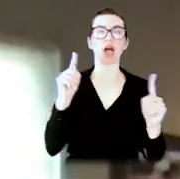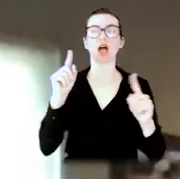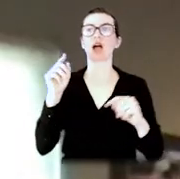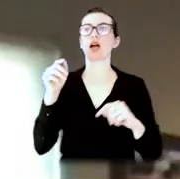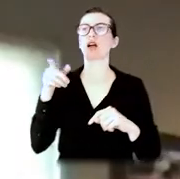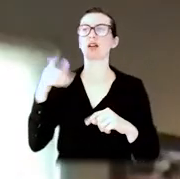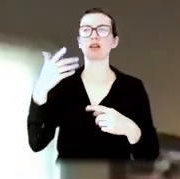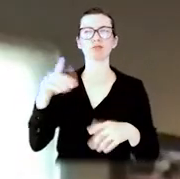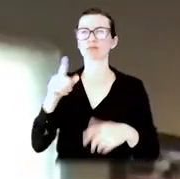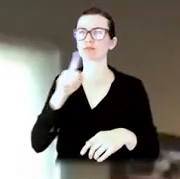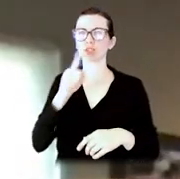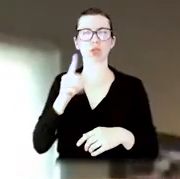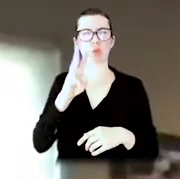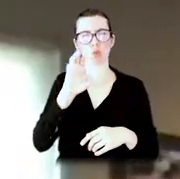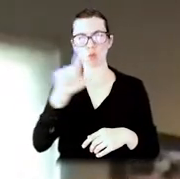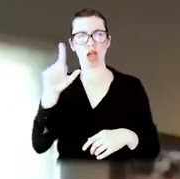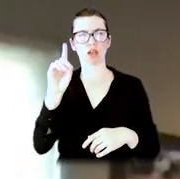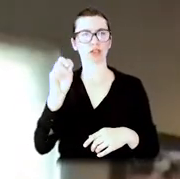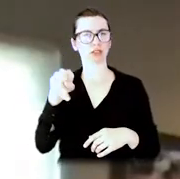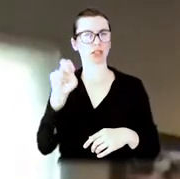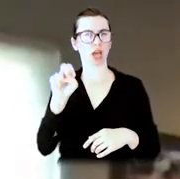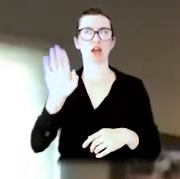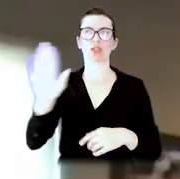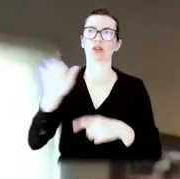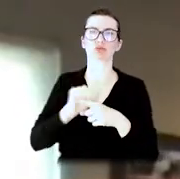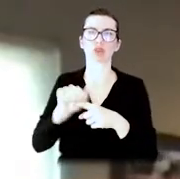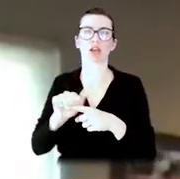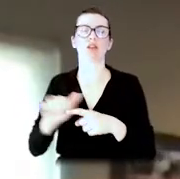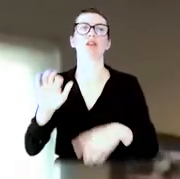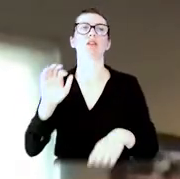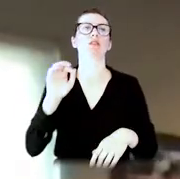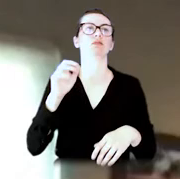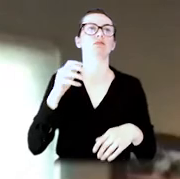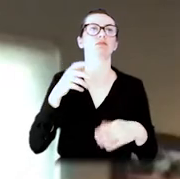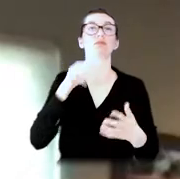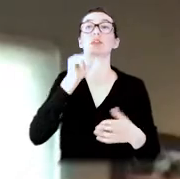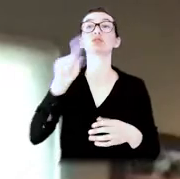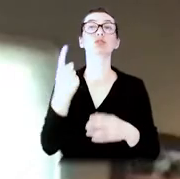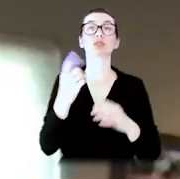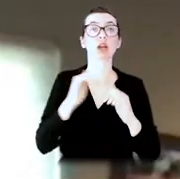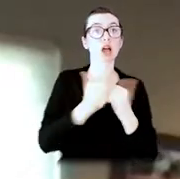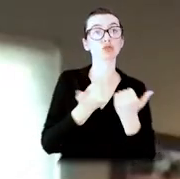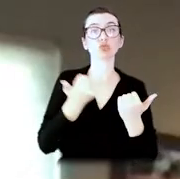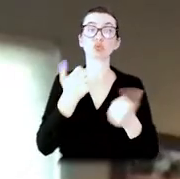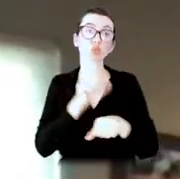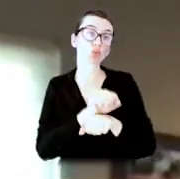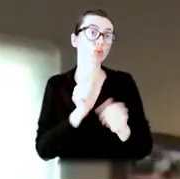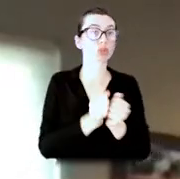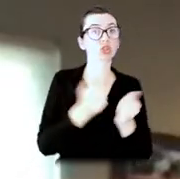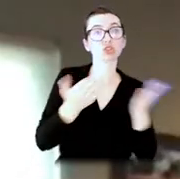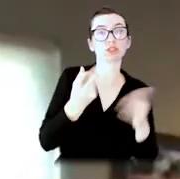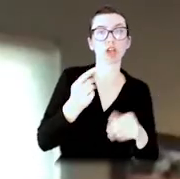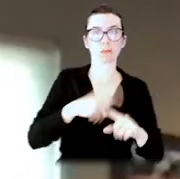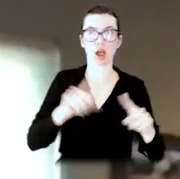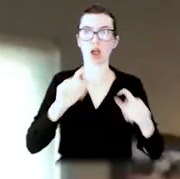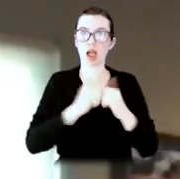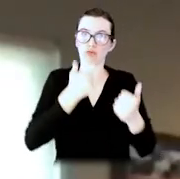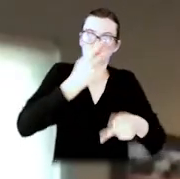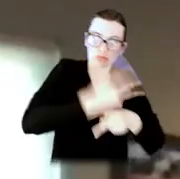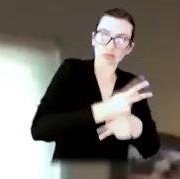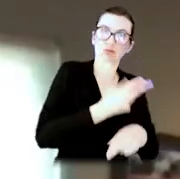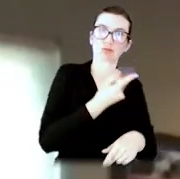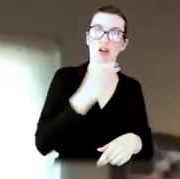not only knowing how to work with a service dog, but how to take care of a dog, because they really cover